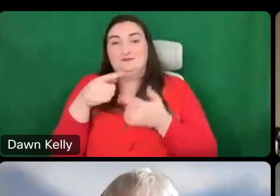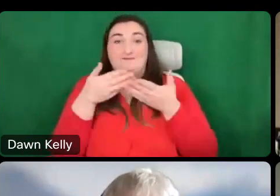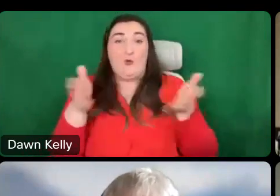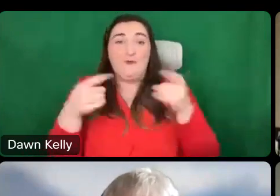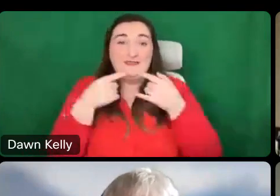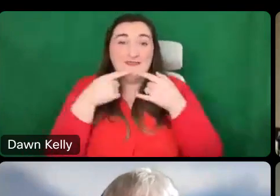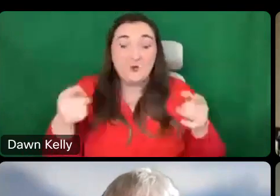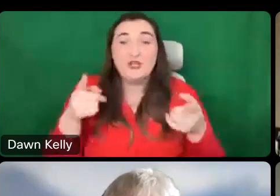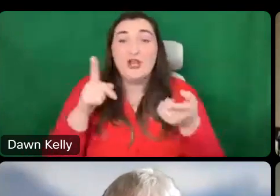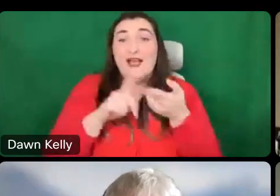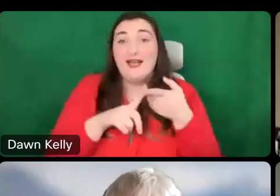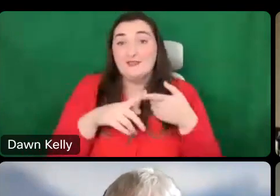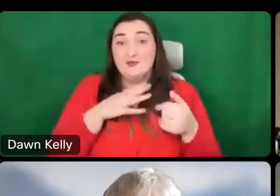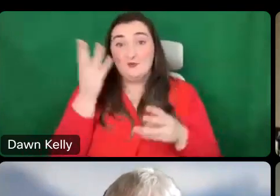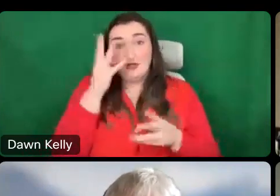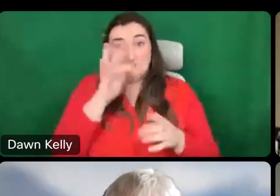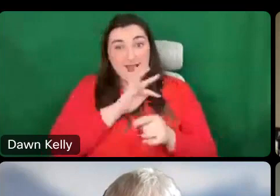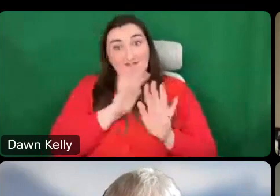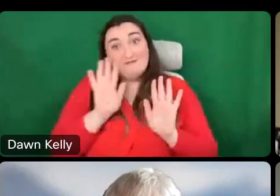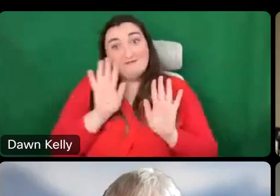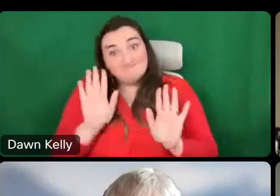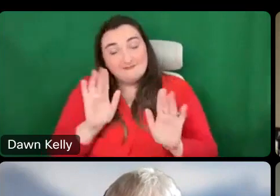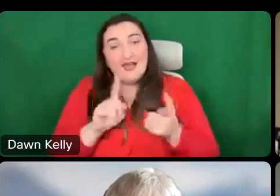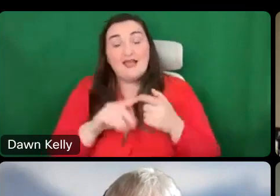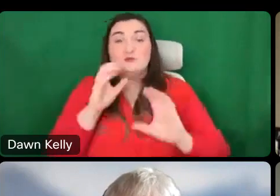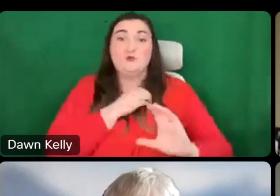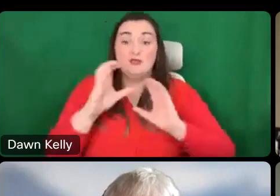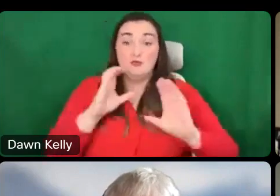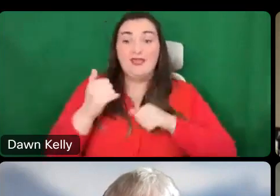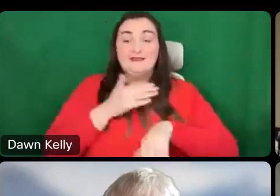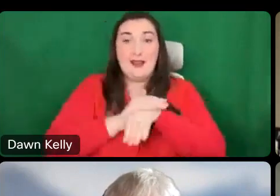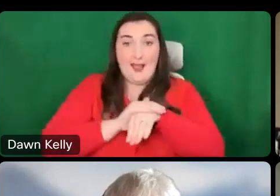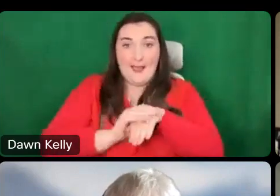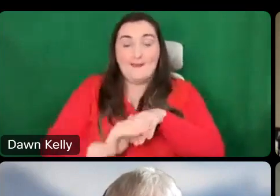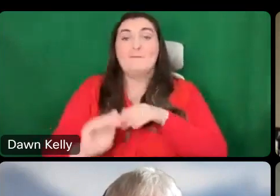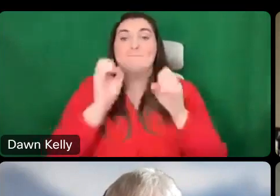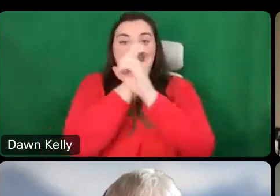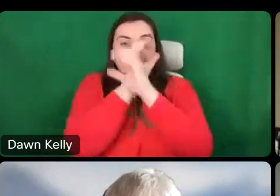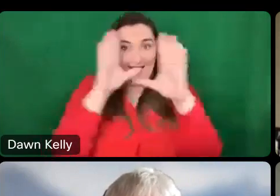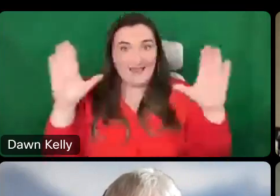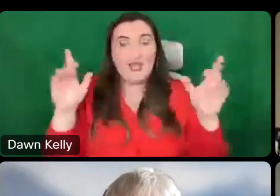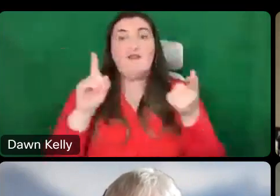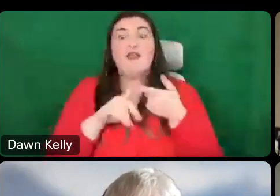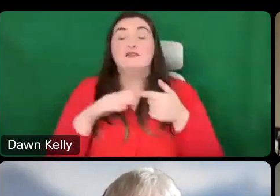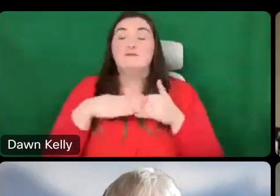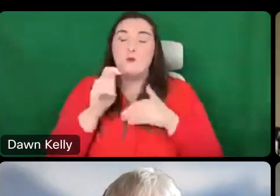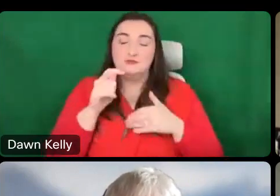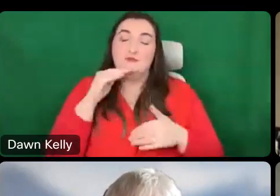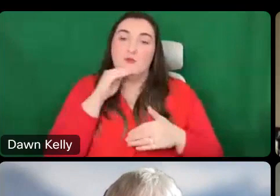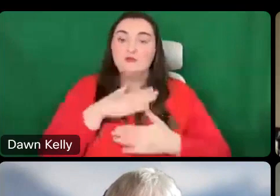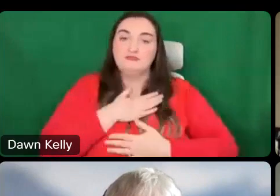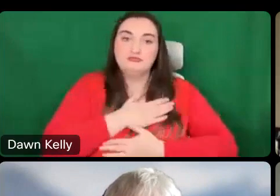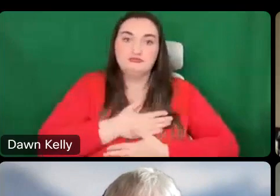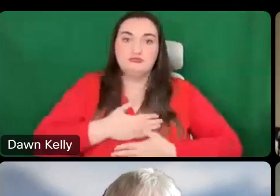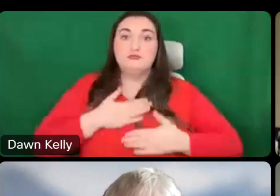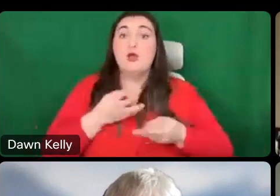to echo what yourself and Bernie said, to communicate in a calm, a clear, and most importantly, a compassionate way if an incident